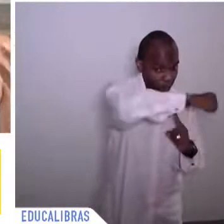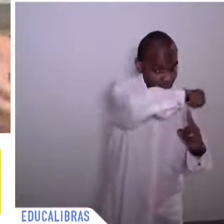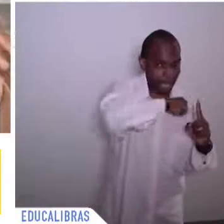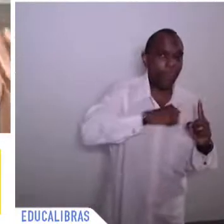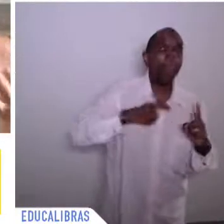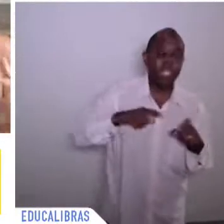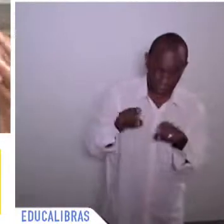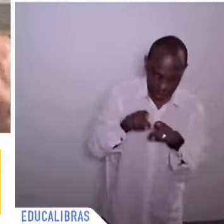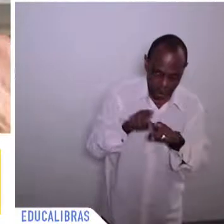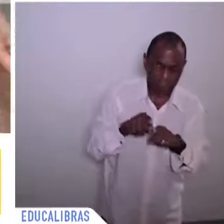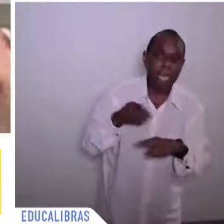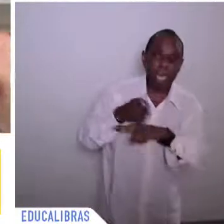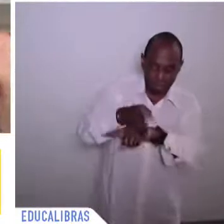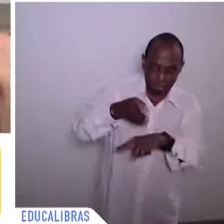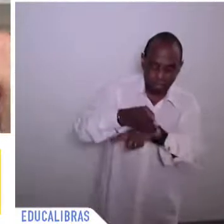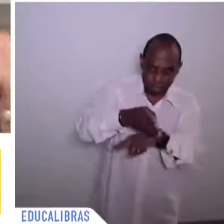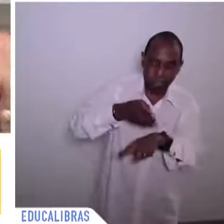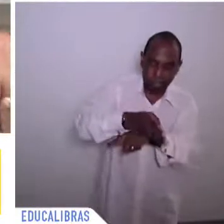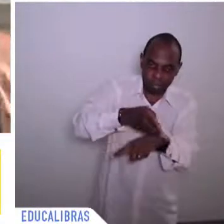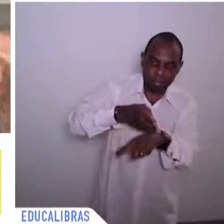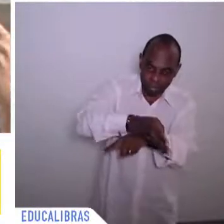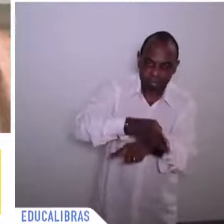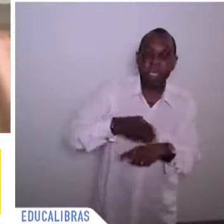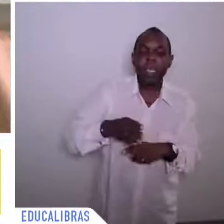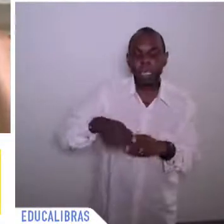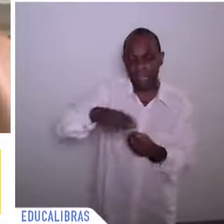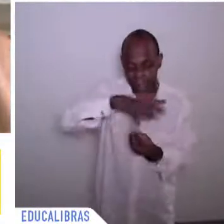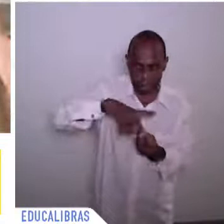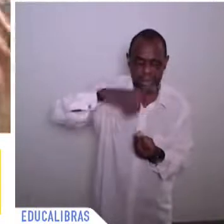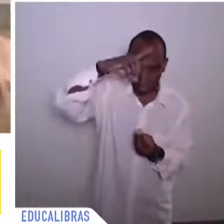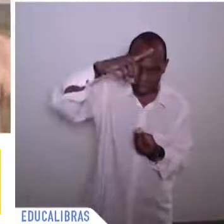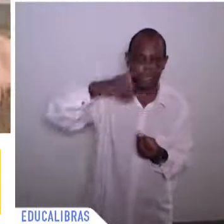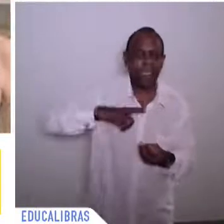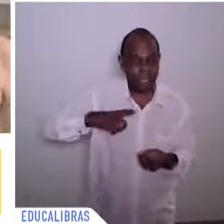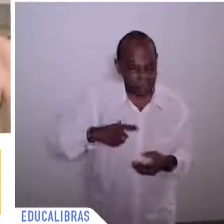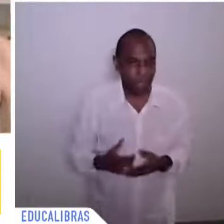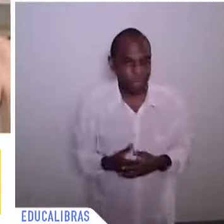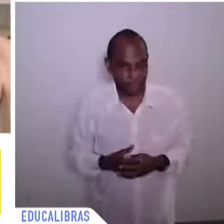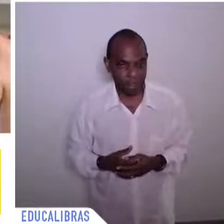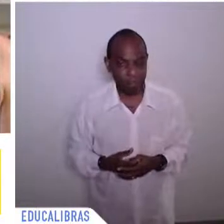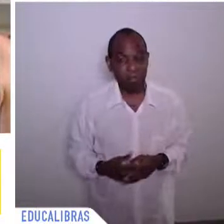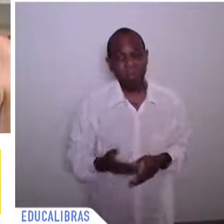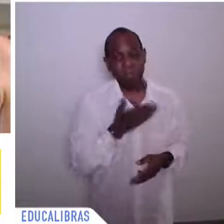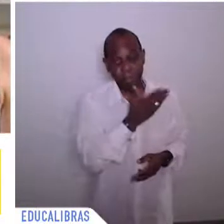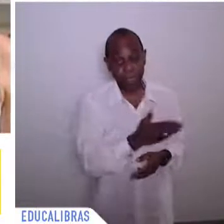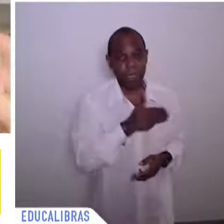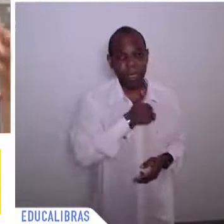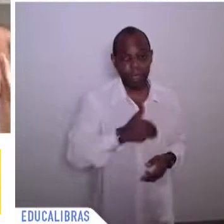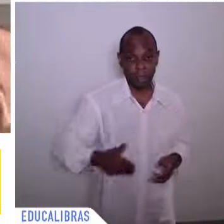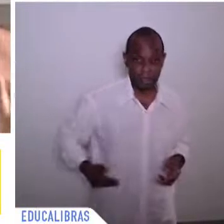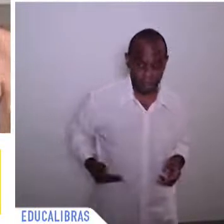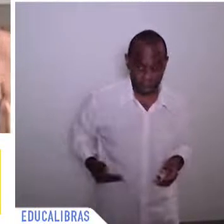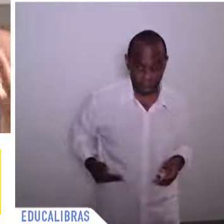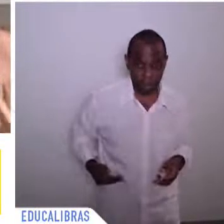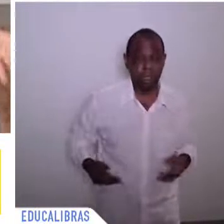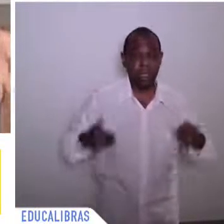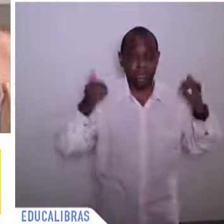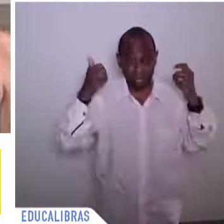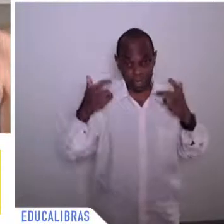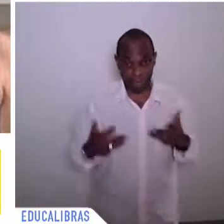have to share this space with other actors that might be more affected by